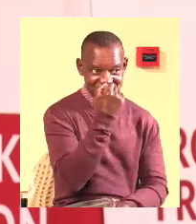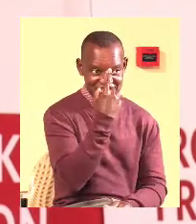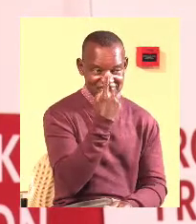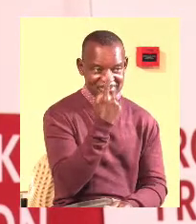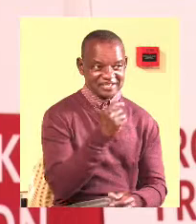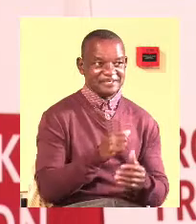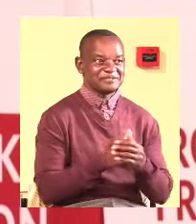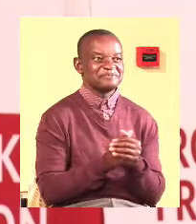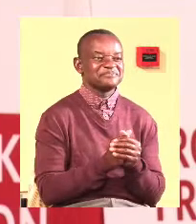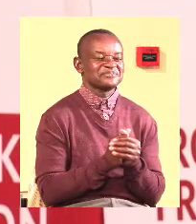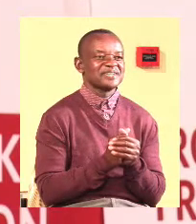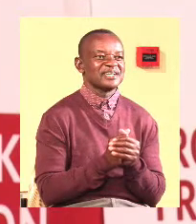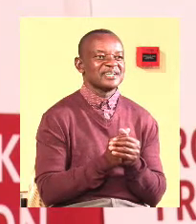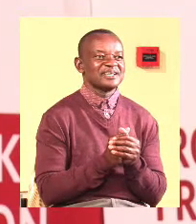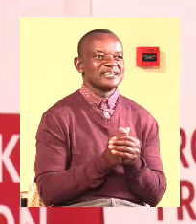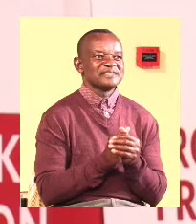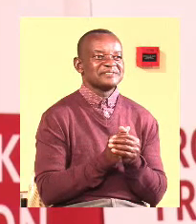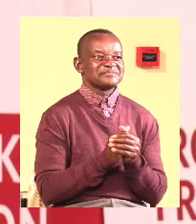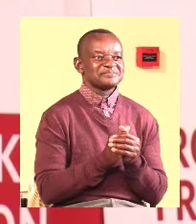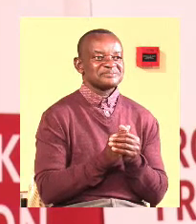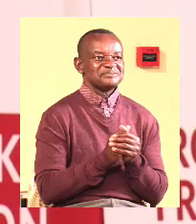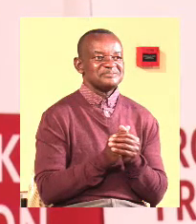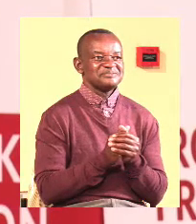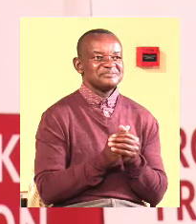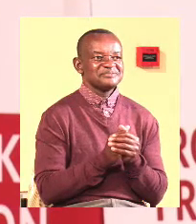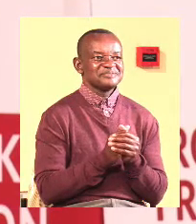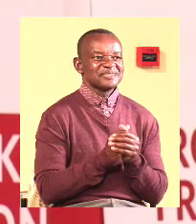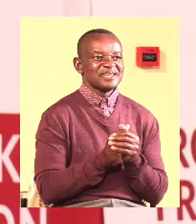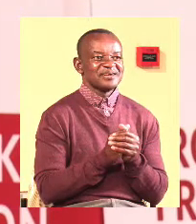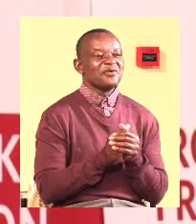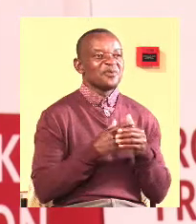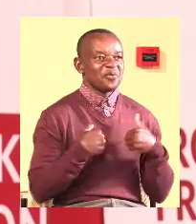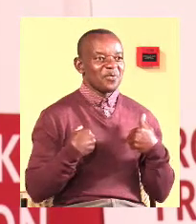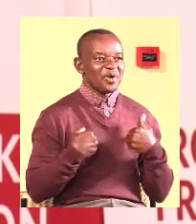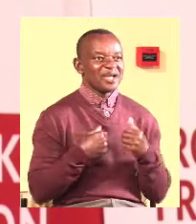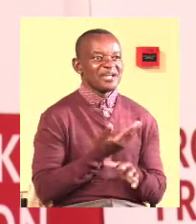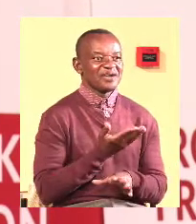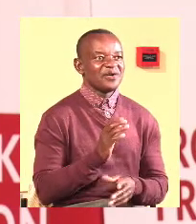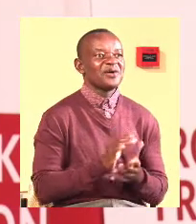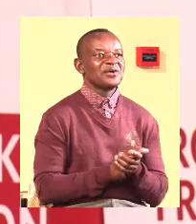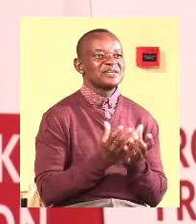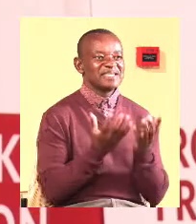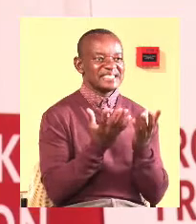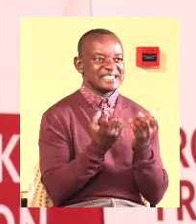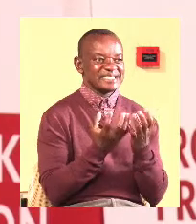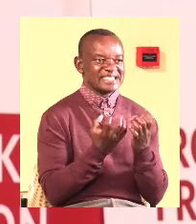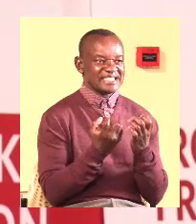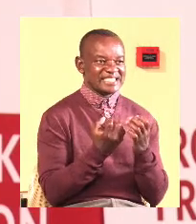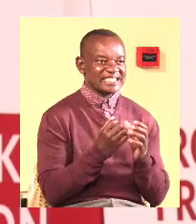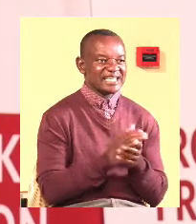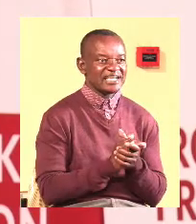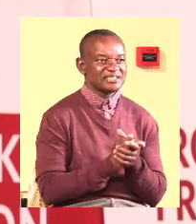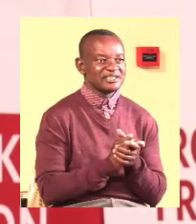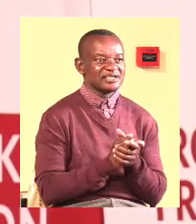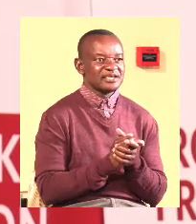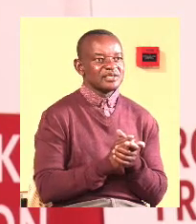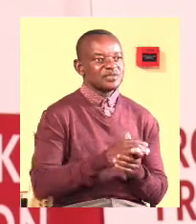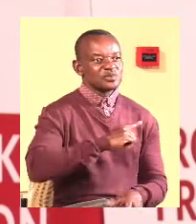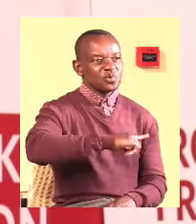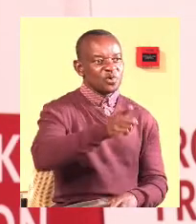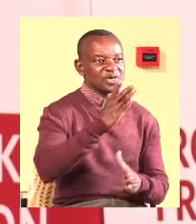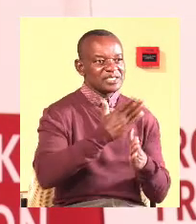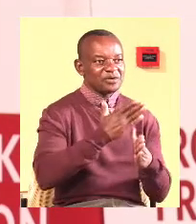wars don't need for all of us to be in the front line. We can do it in the comfort of our homes. Stay